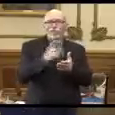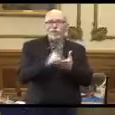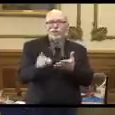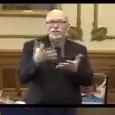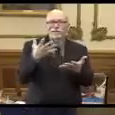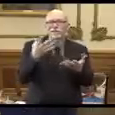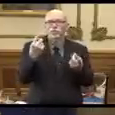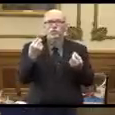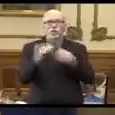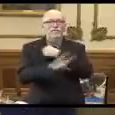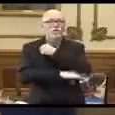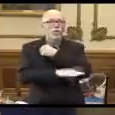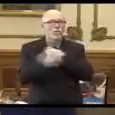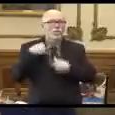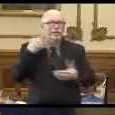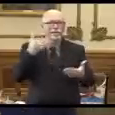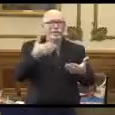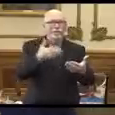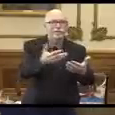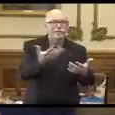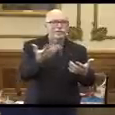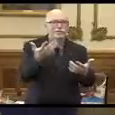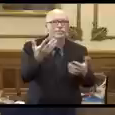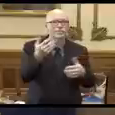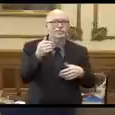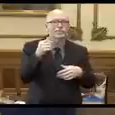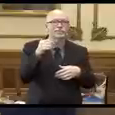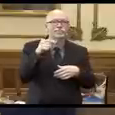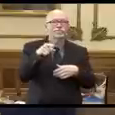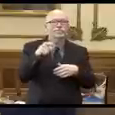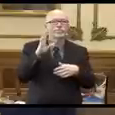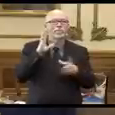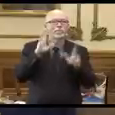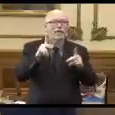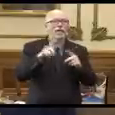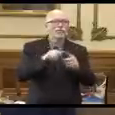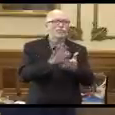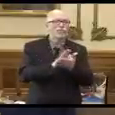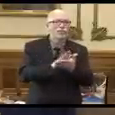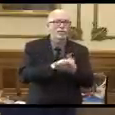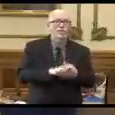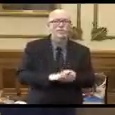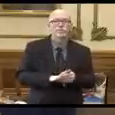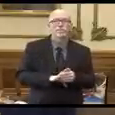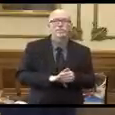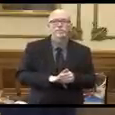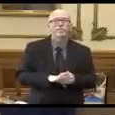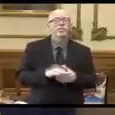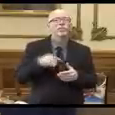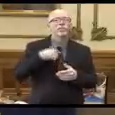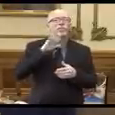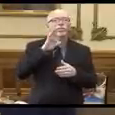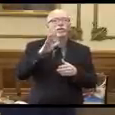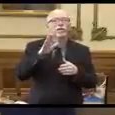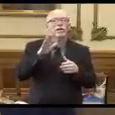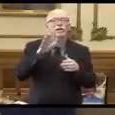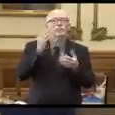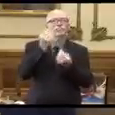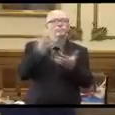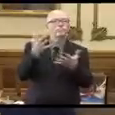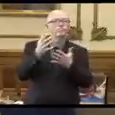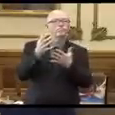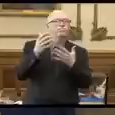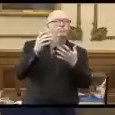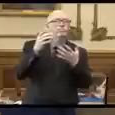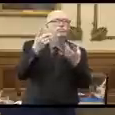weeks as we get closer and closer to going back to school. We'll put out guidance in terms